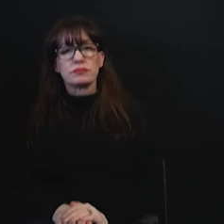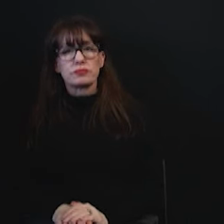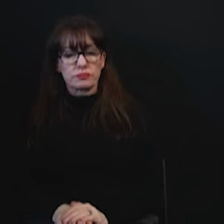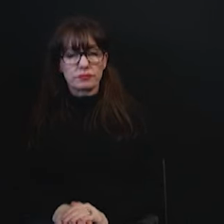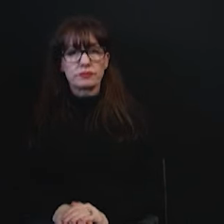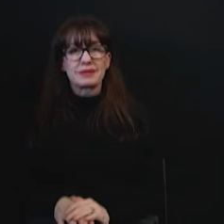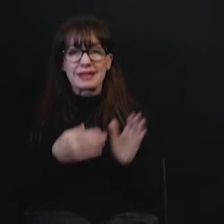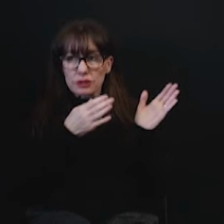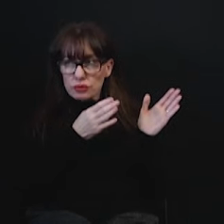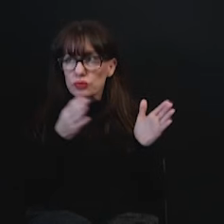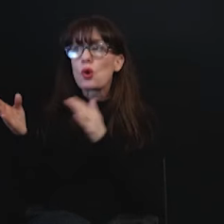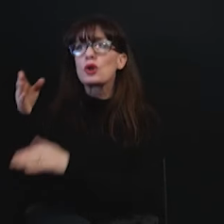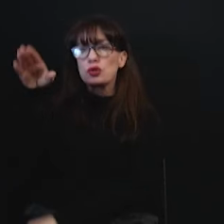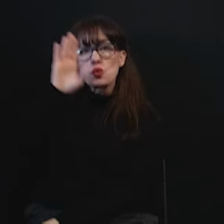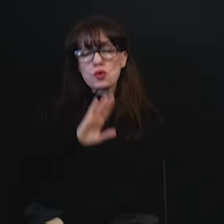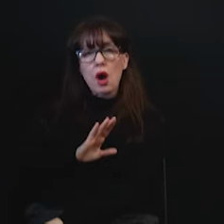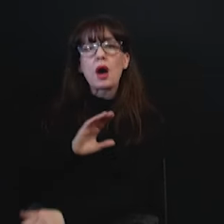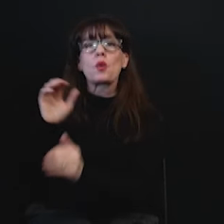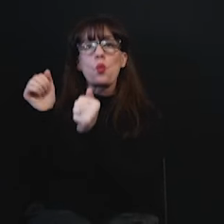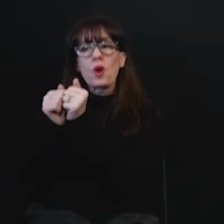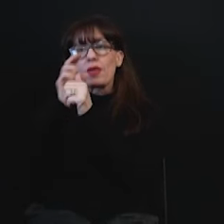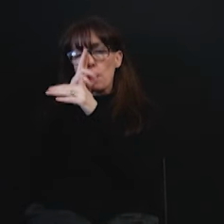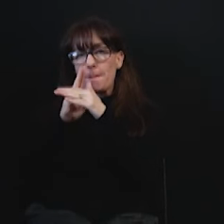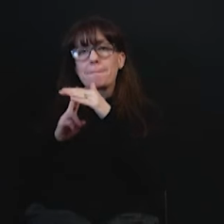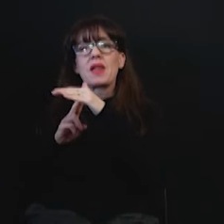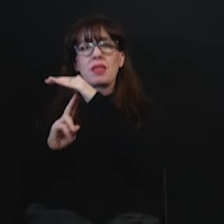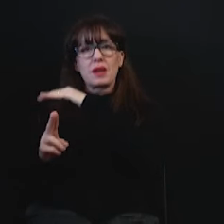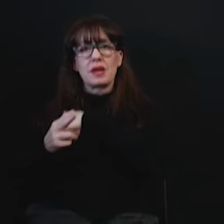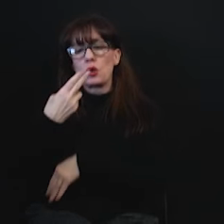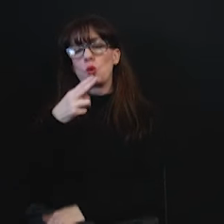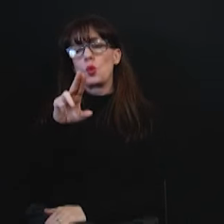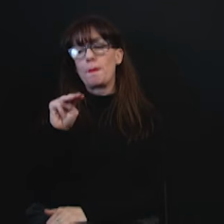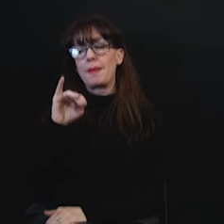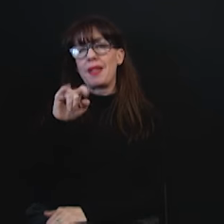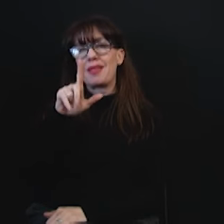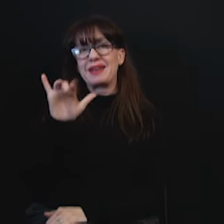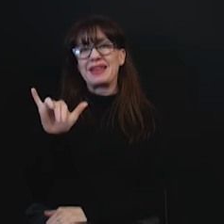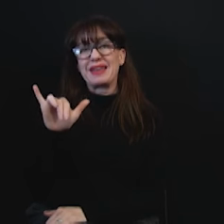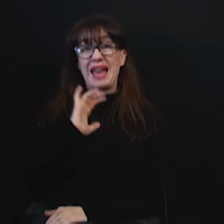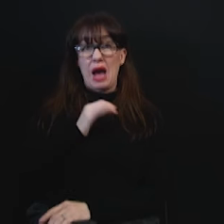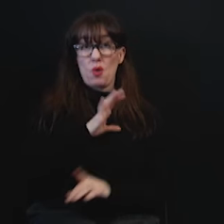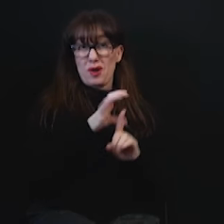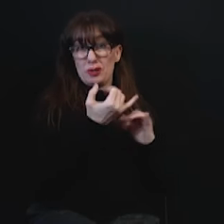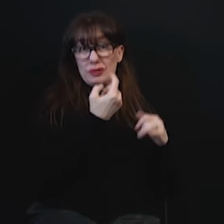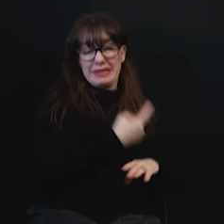Turn to God in humility. Humility is in short supply in our culture today.